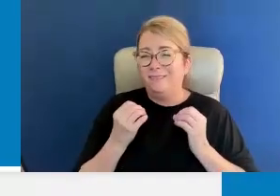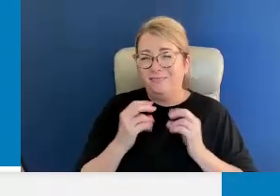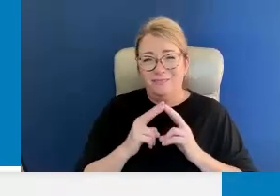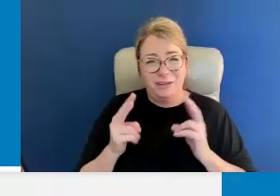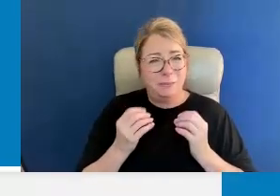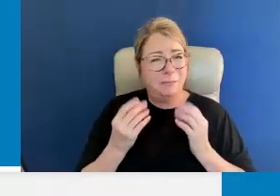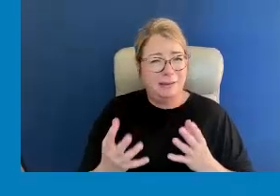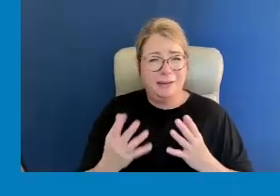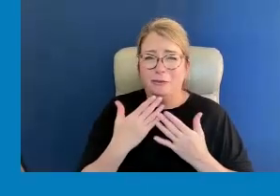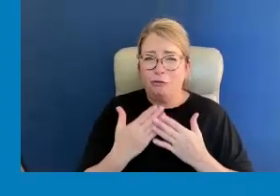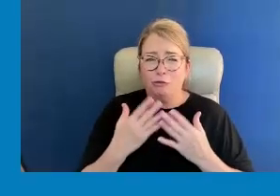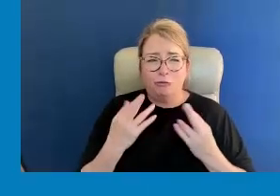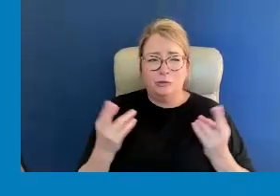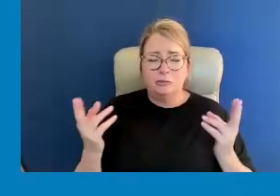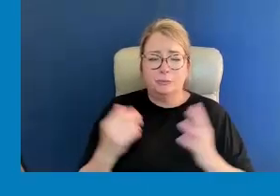Bridge portal.